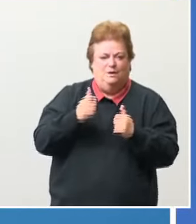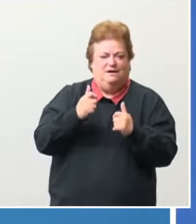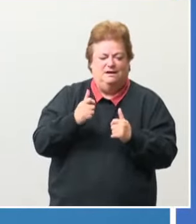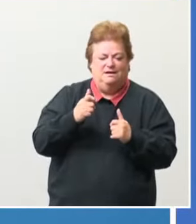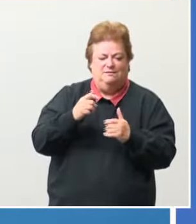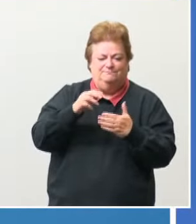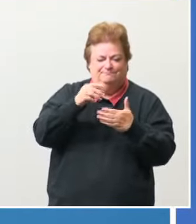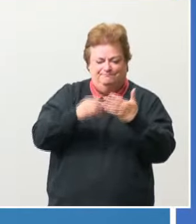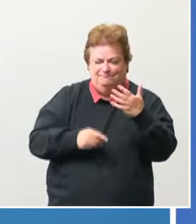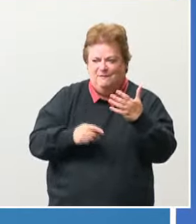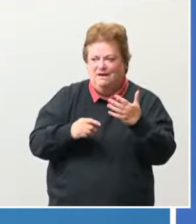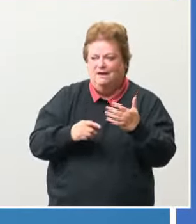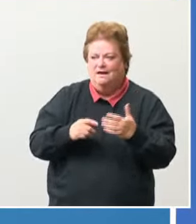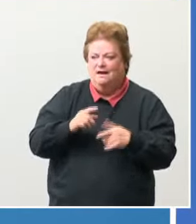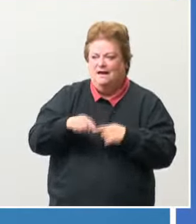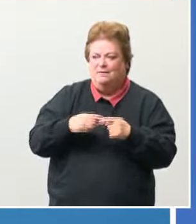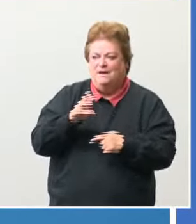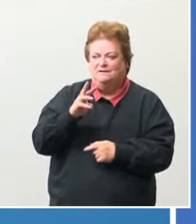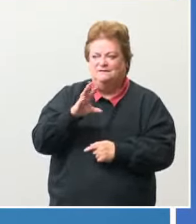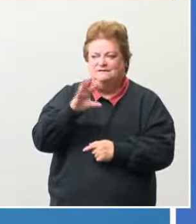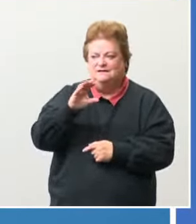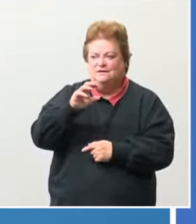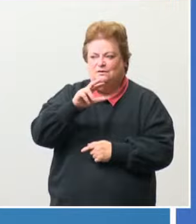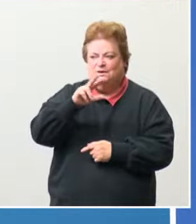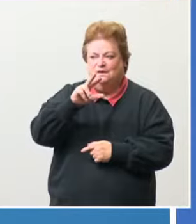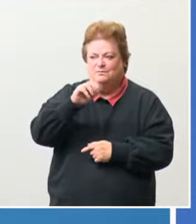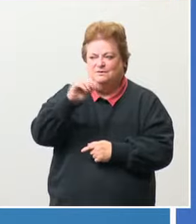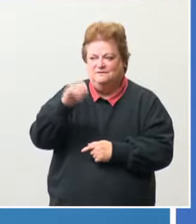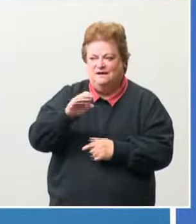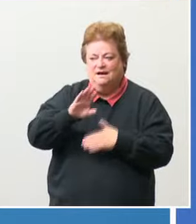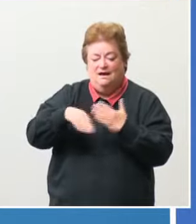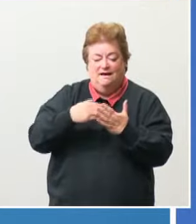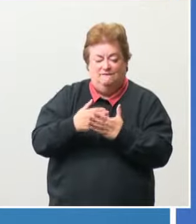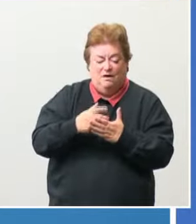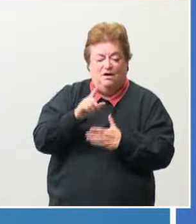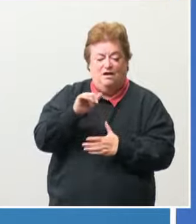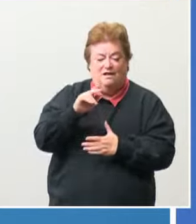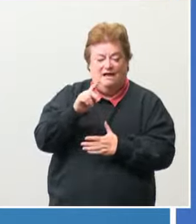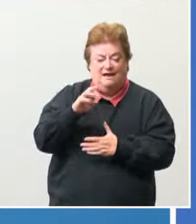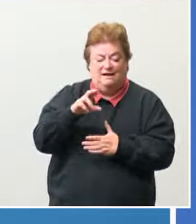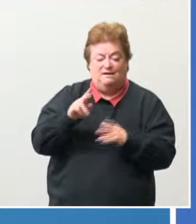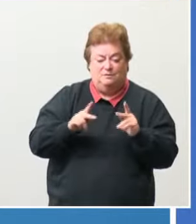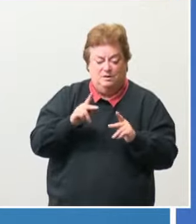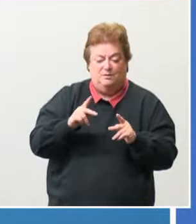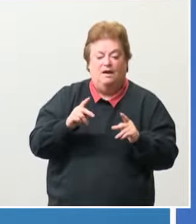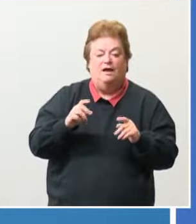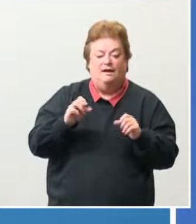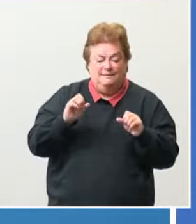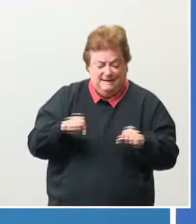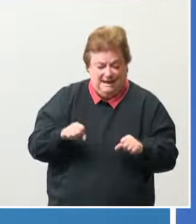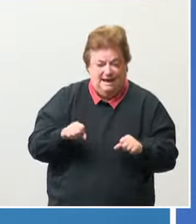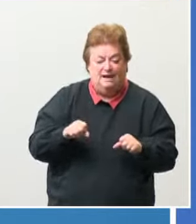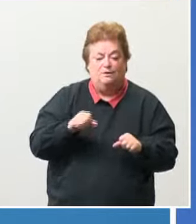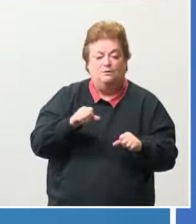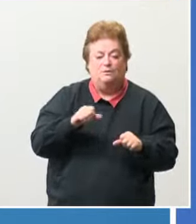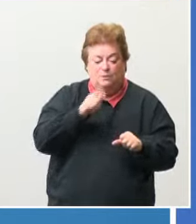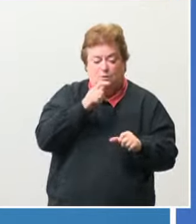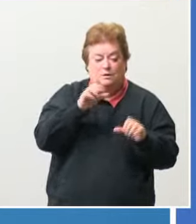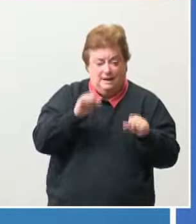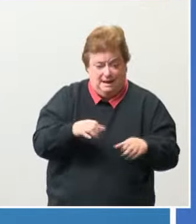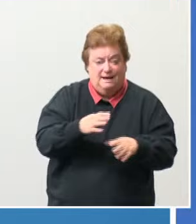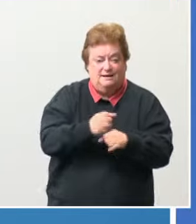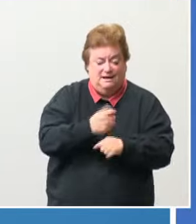stats. About 63% of all Lancaster County residents that are eligible are now fully